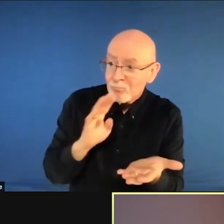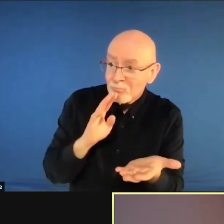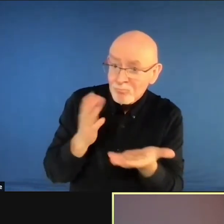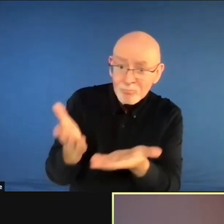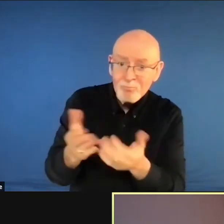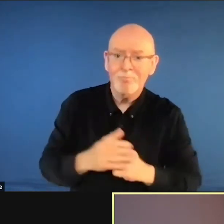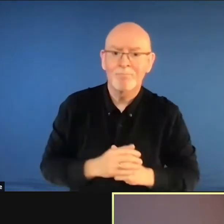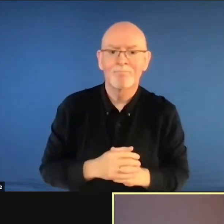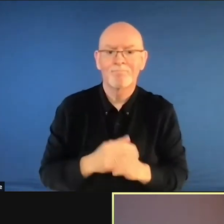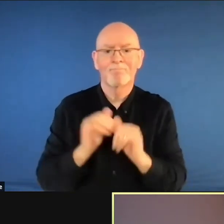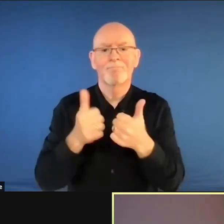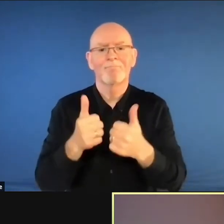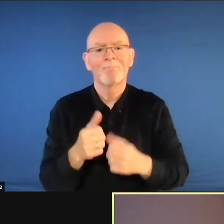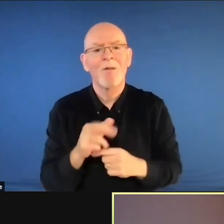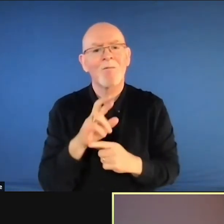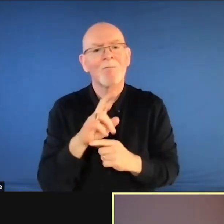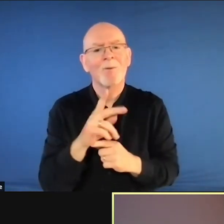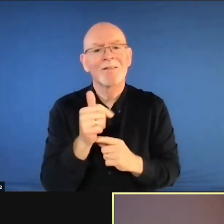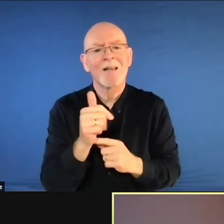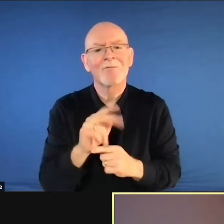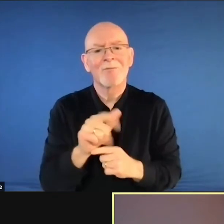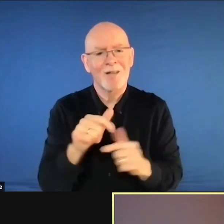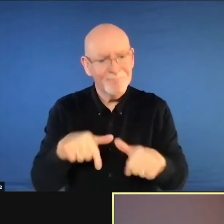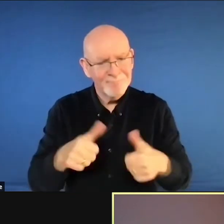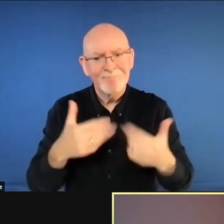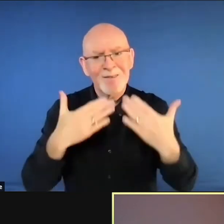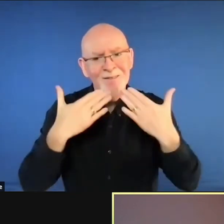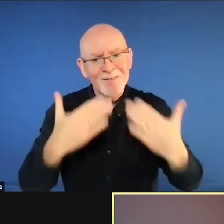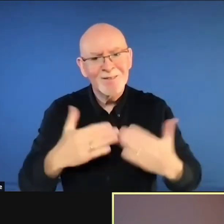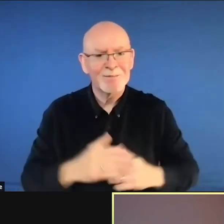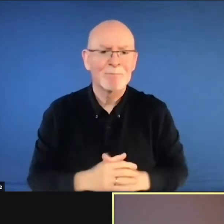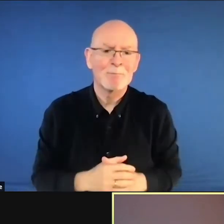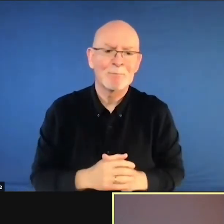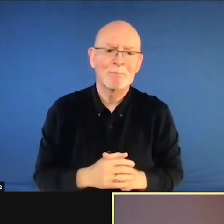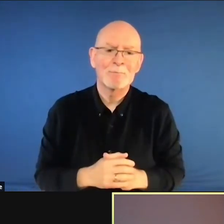to the term specifically gatekeeper.